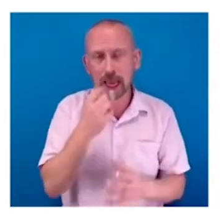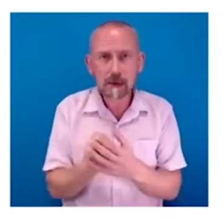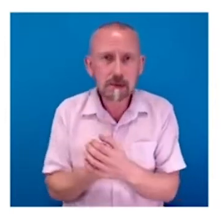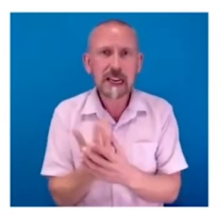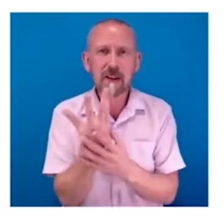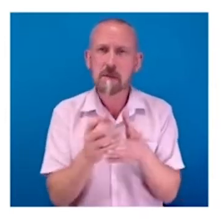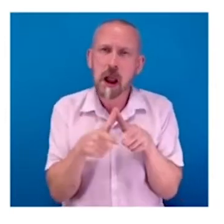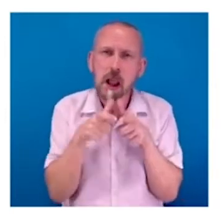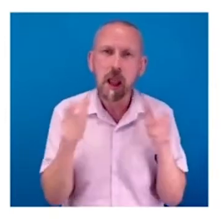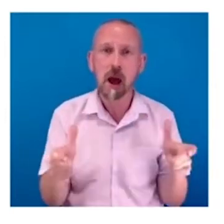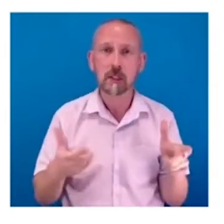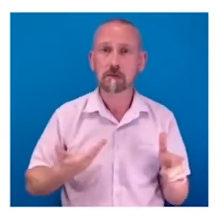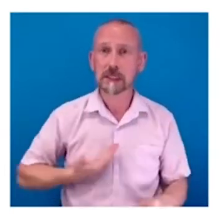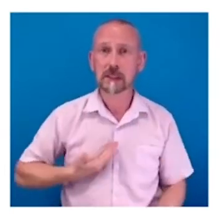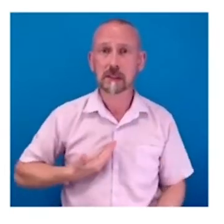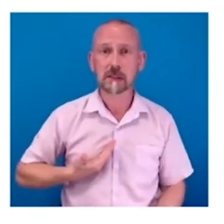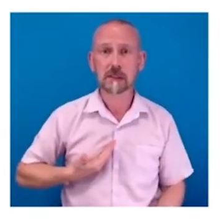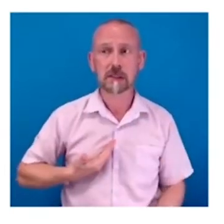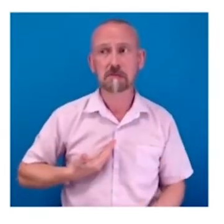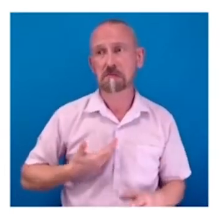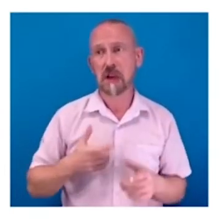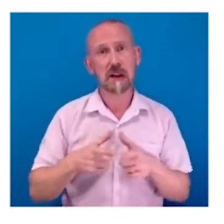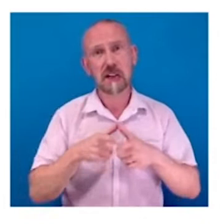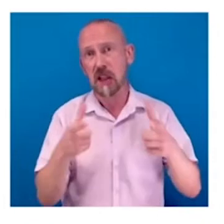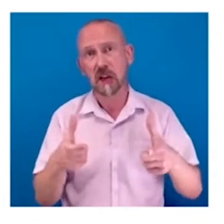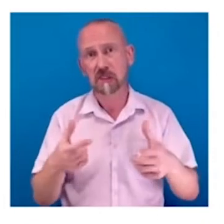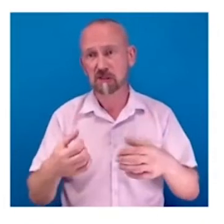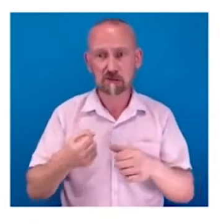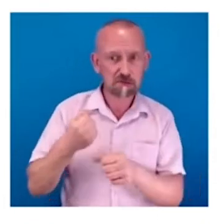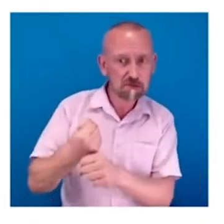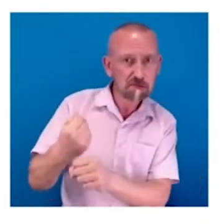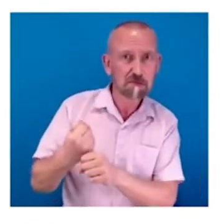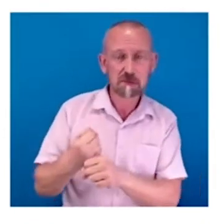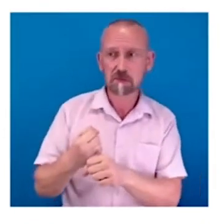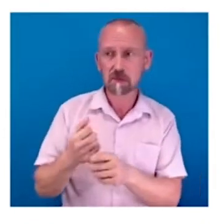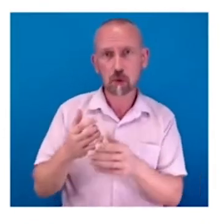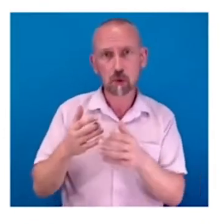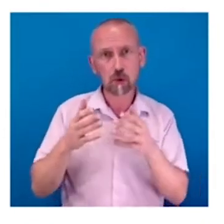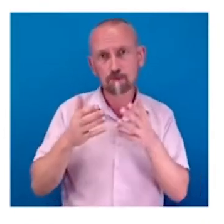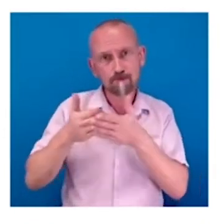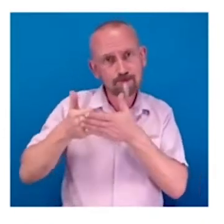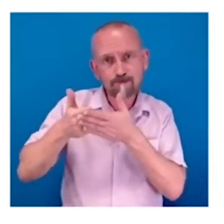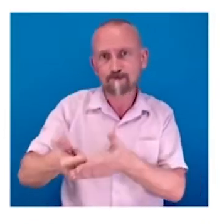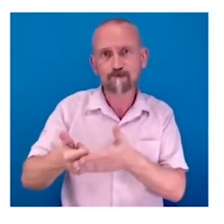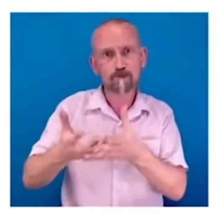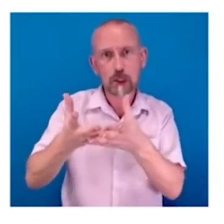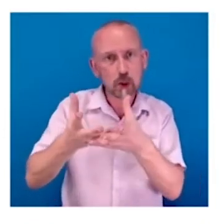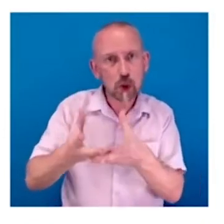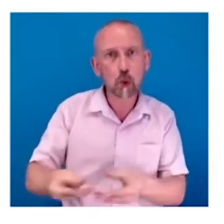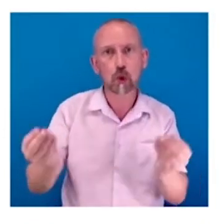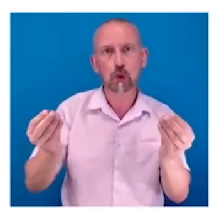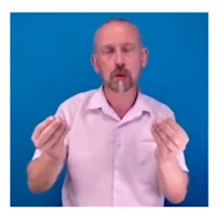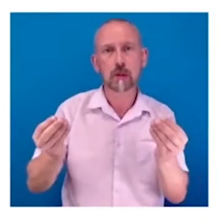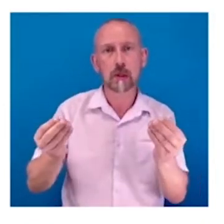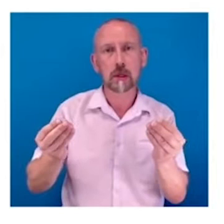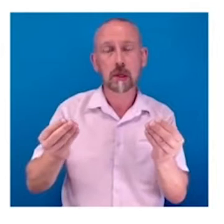and operations that focus on providing solutions to solve issues and challenges